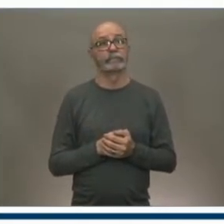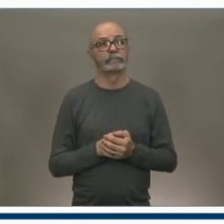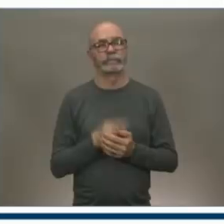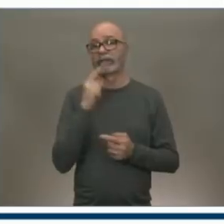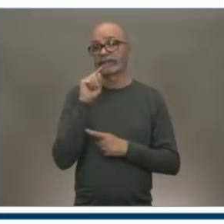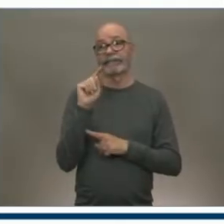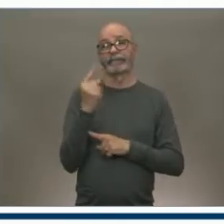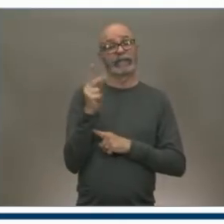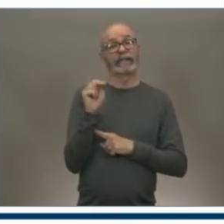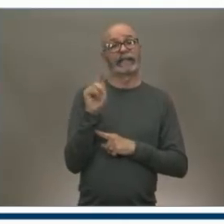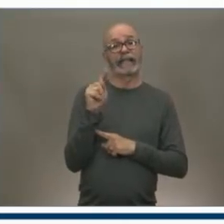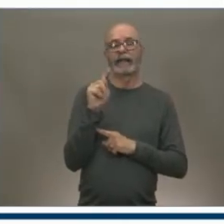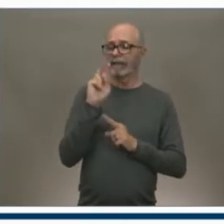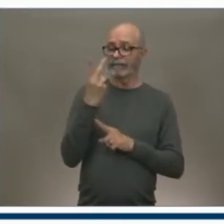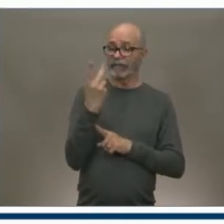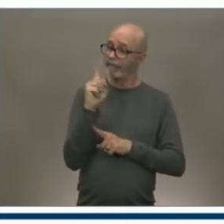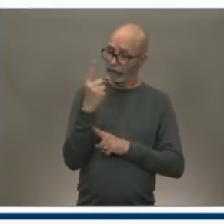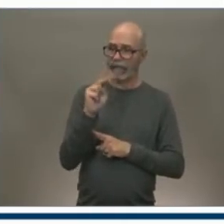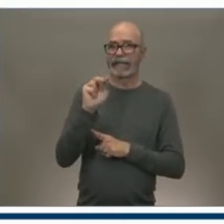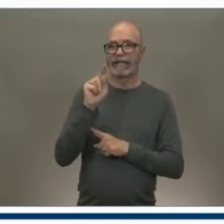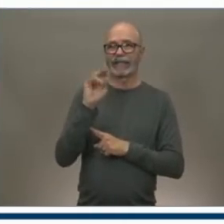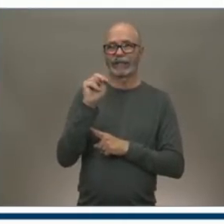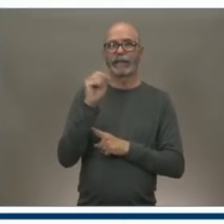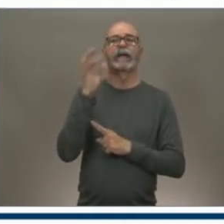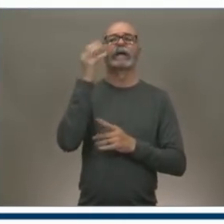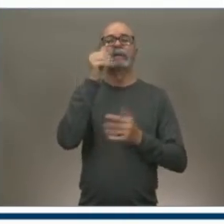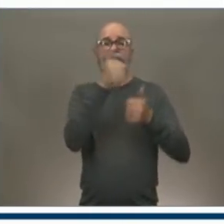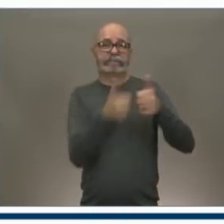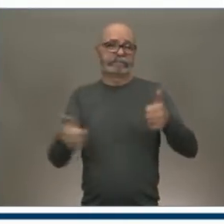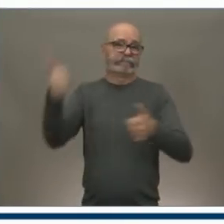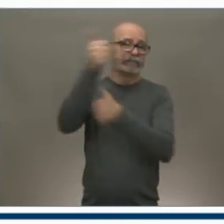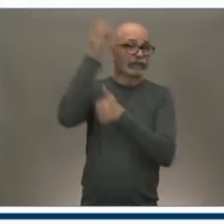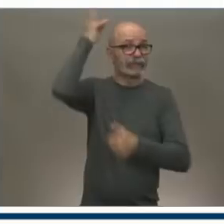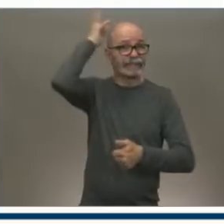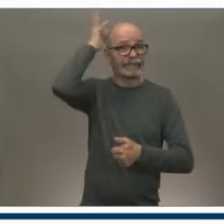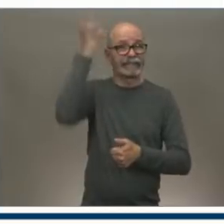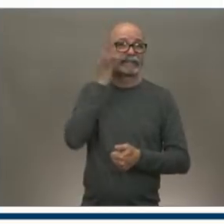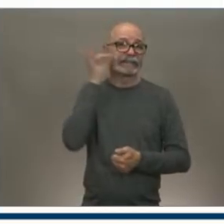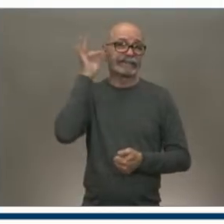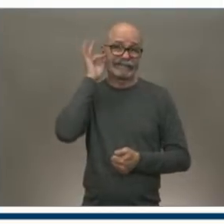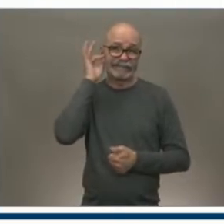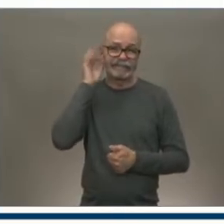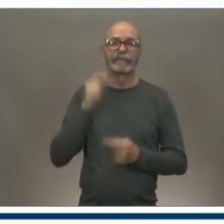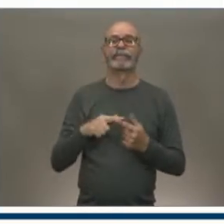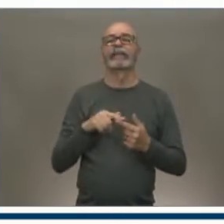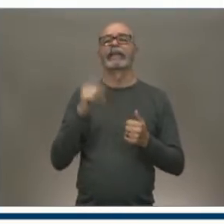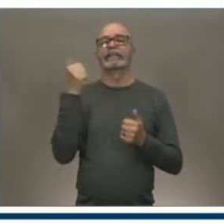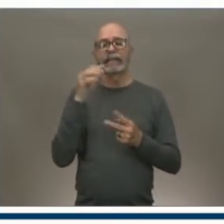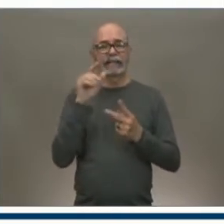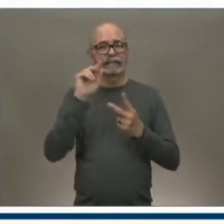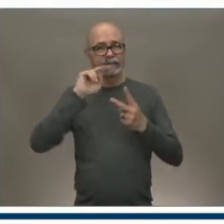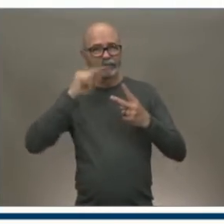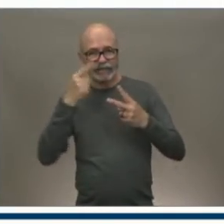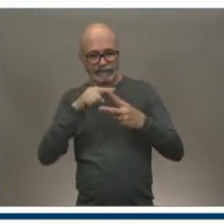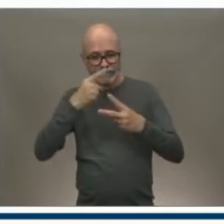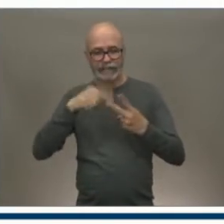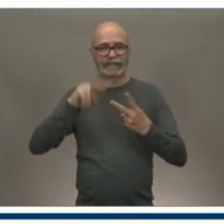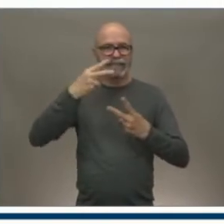health directors in our 13 First Nations communities. We're in direct discussions with them. I have,